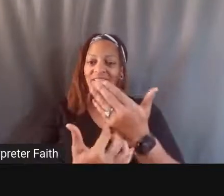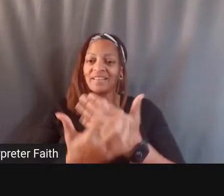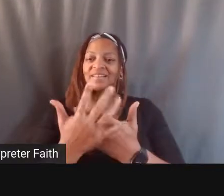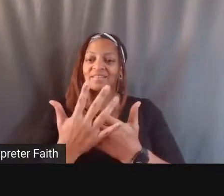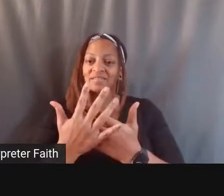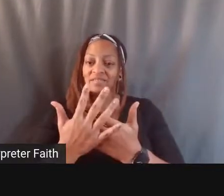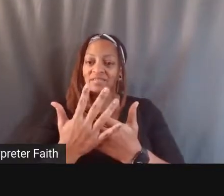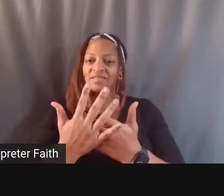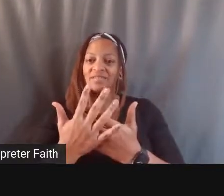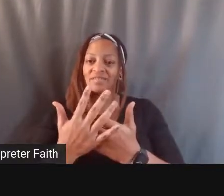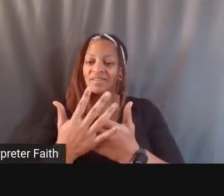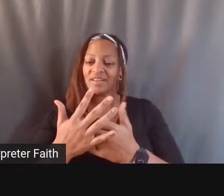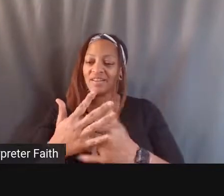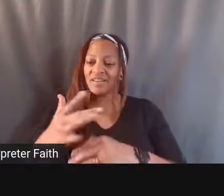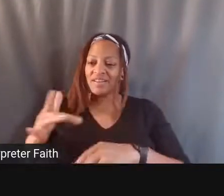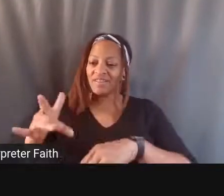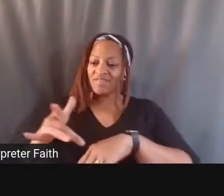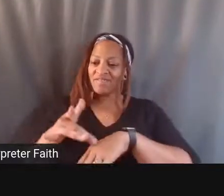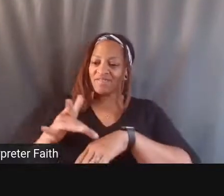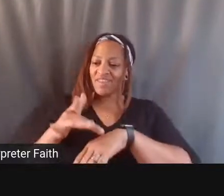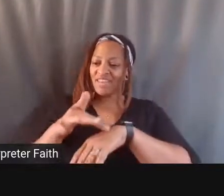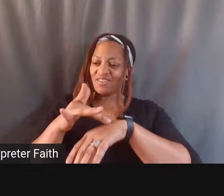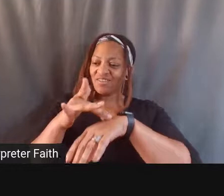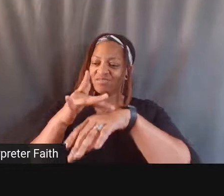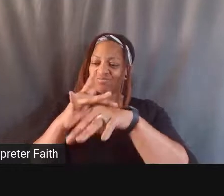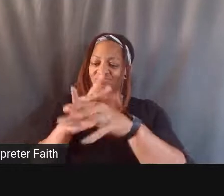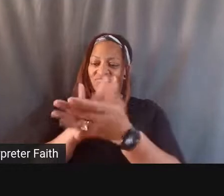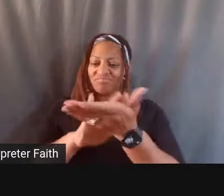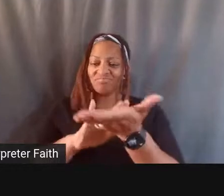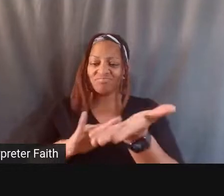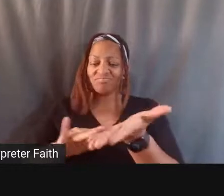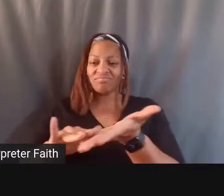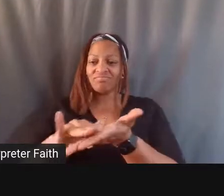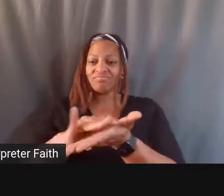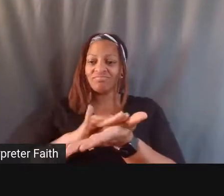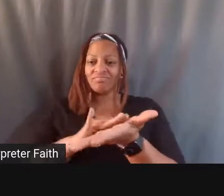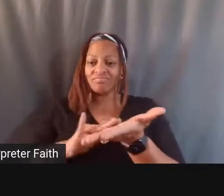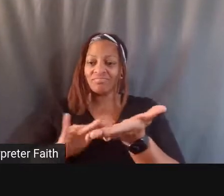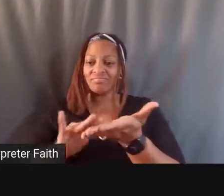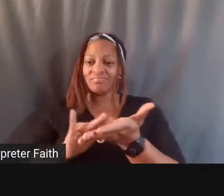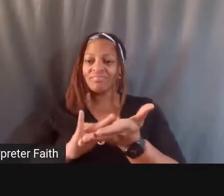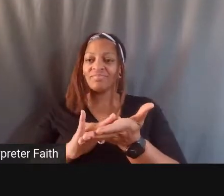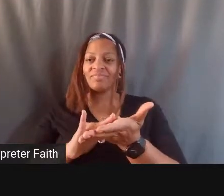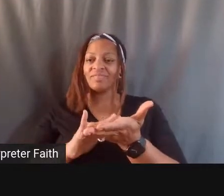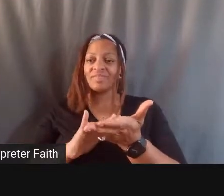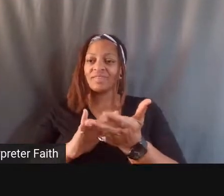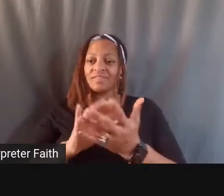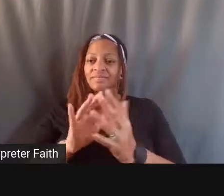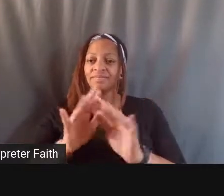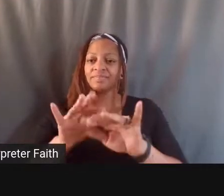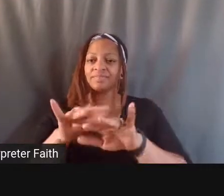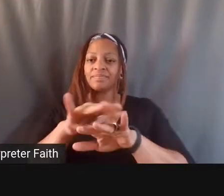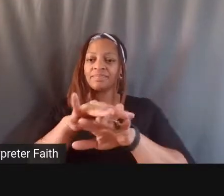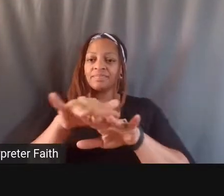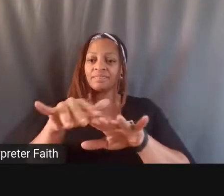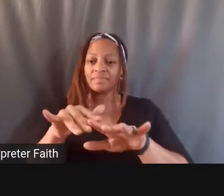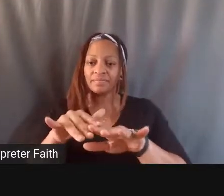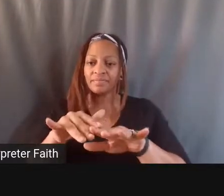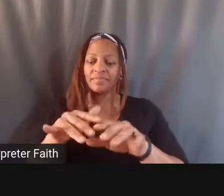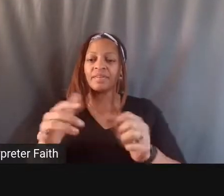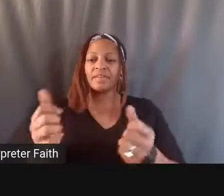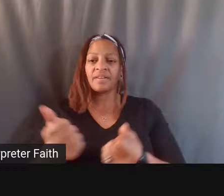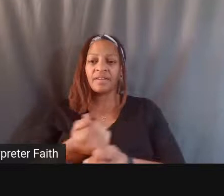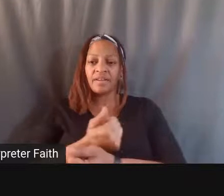Feel all the sensation in your palms, in your fingers and your